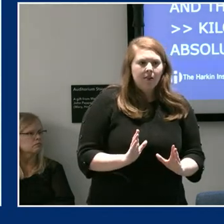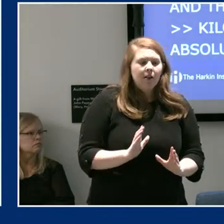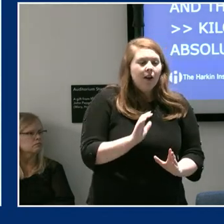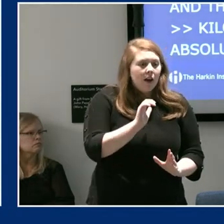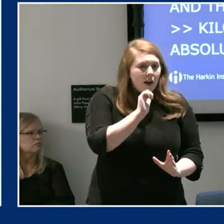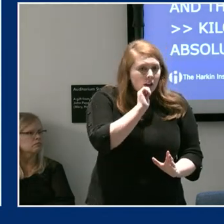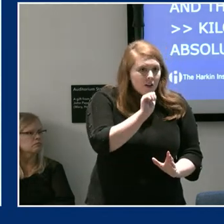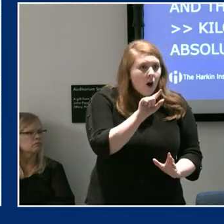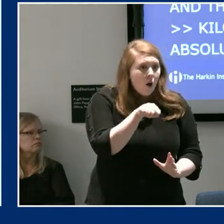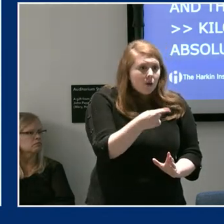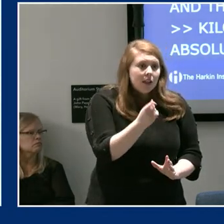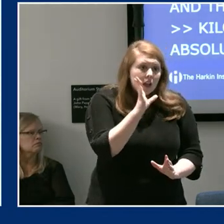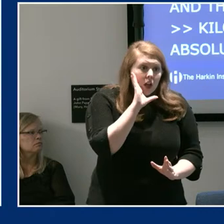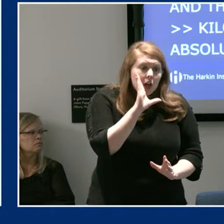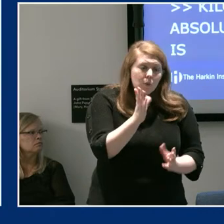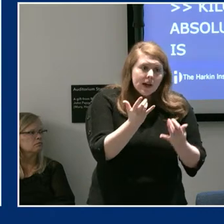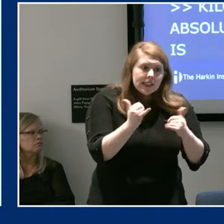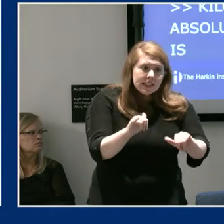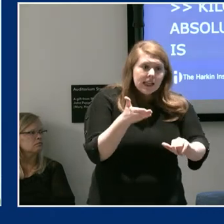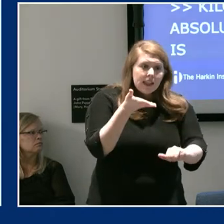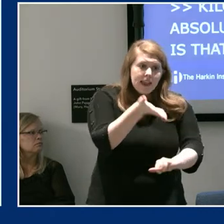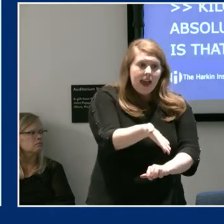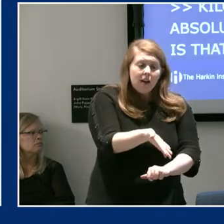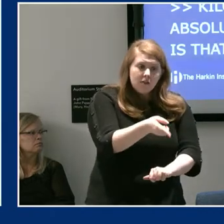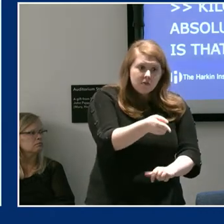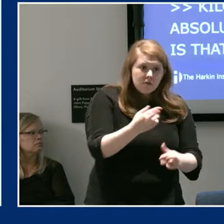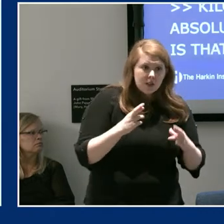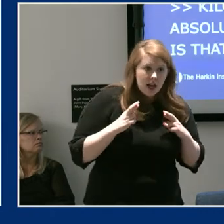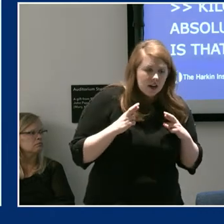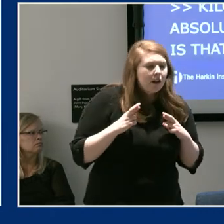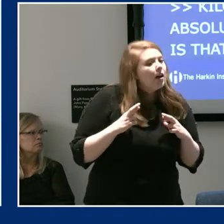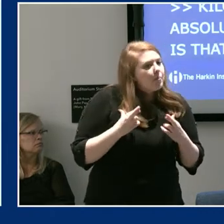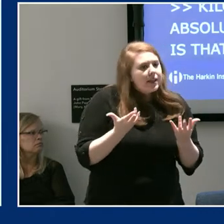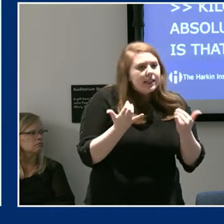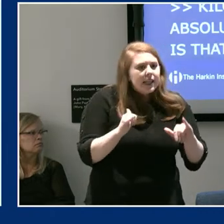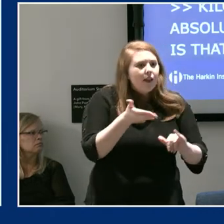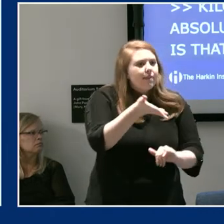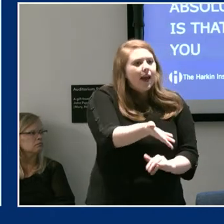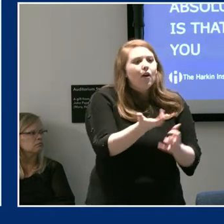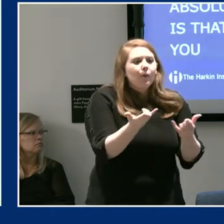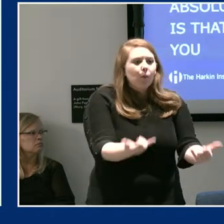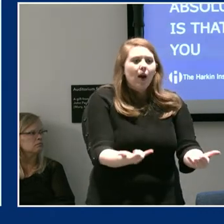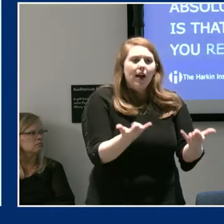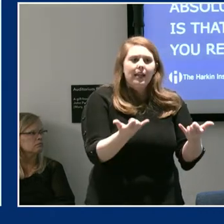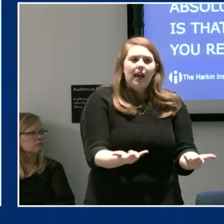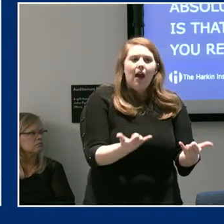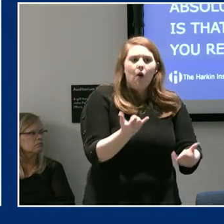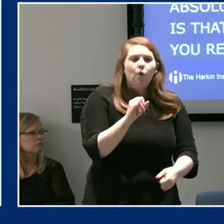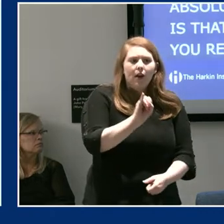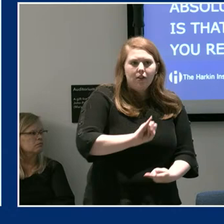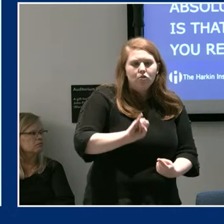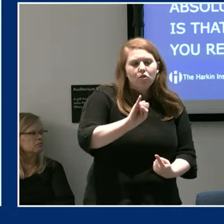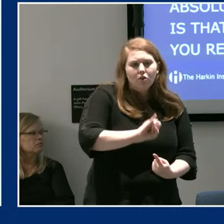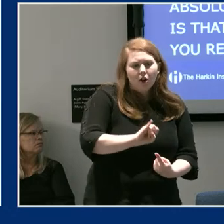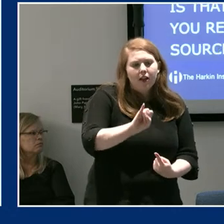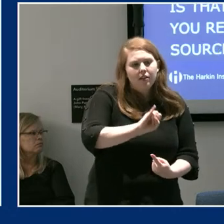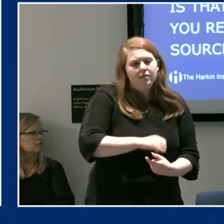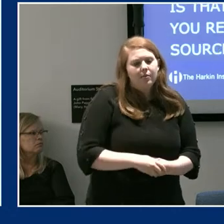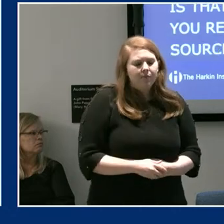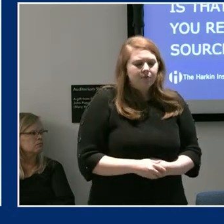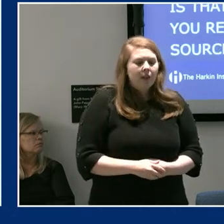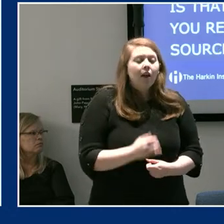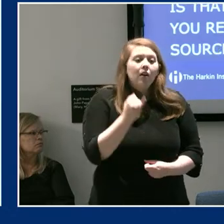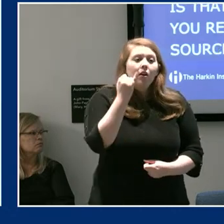it be there for you when you retire, it's there for you right now as a source of insurance. So the loss